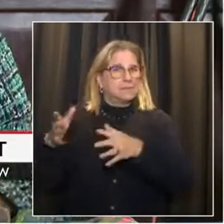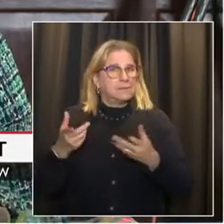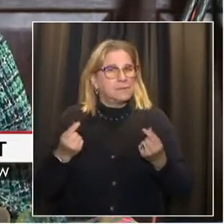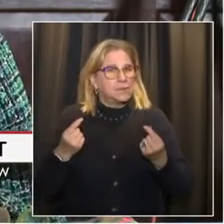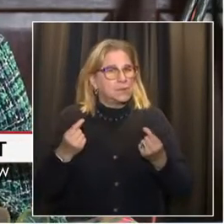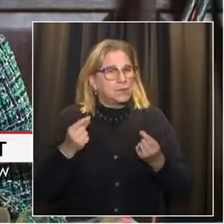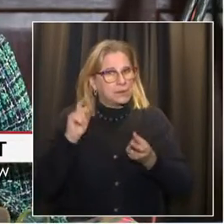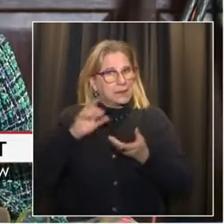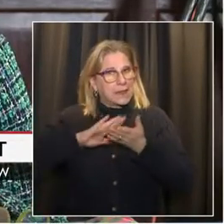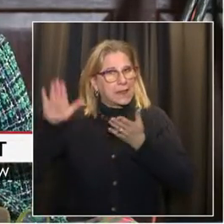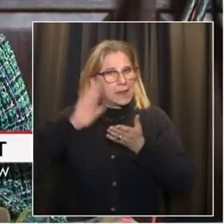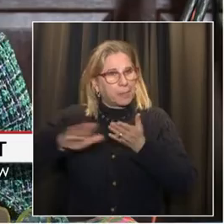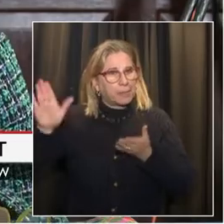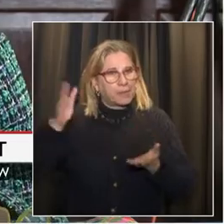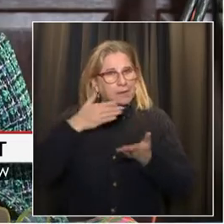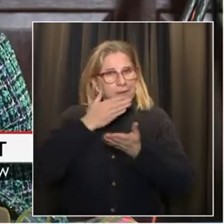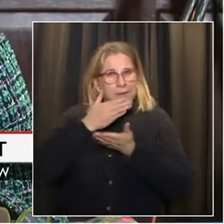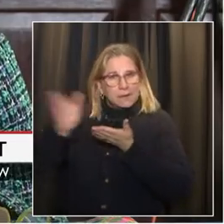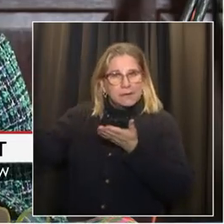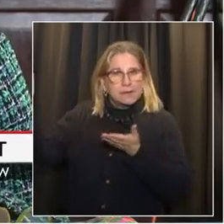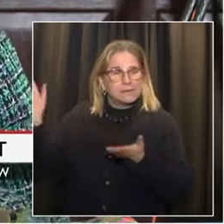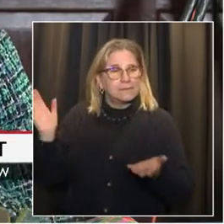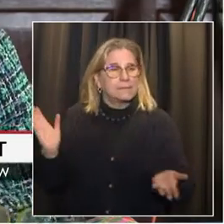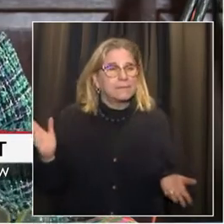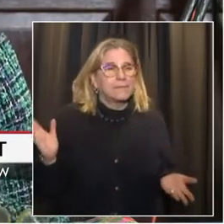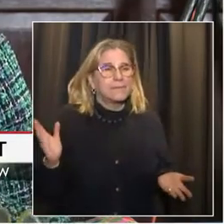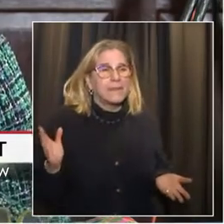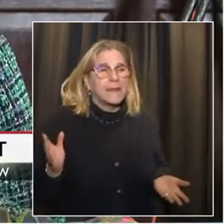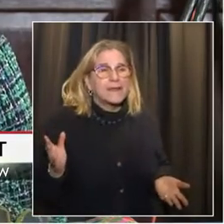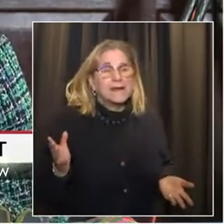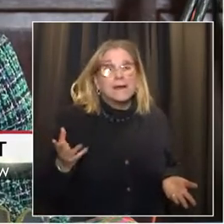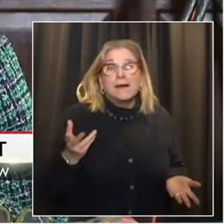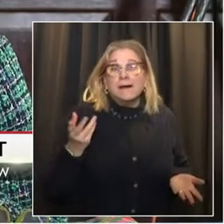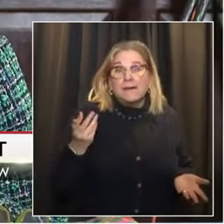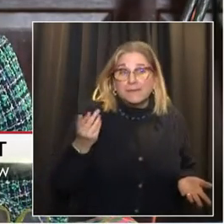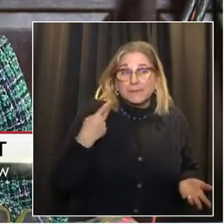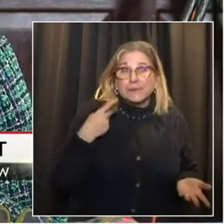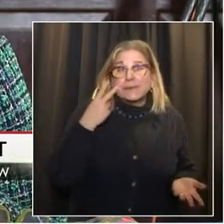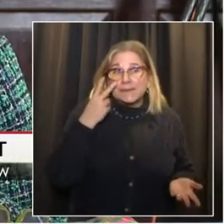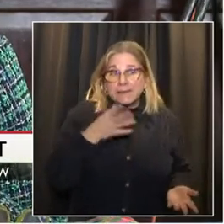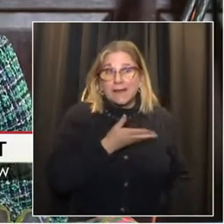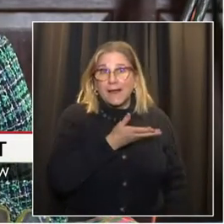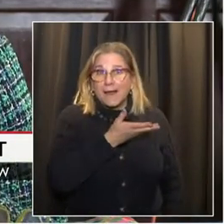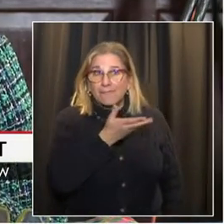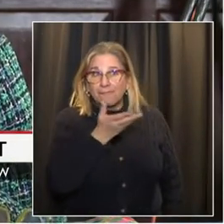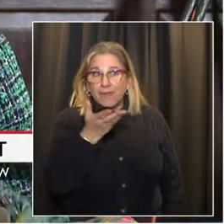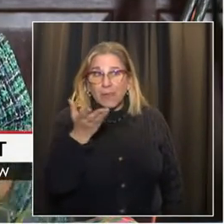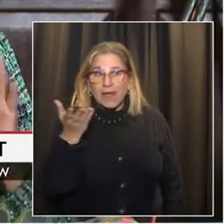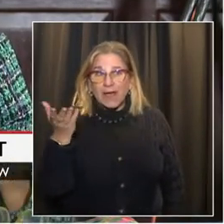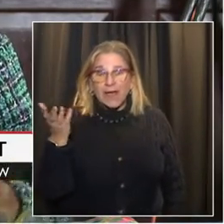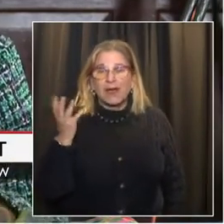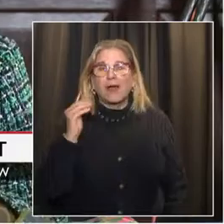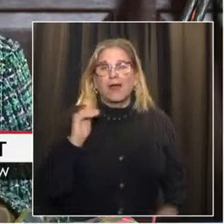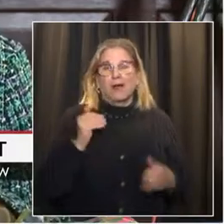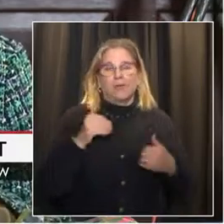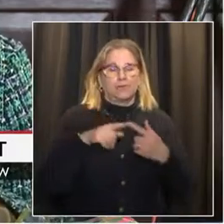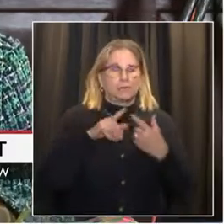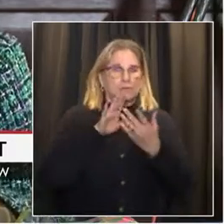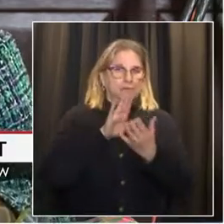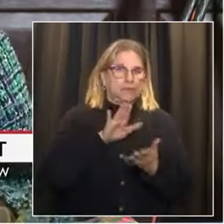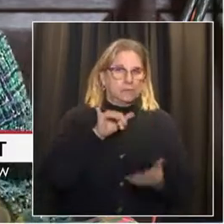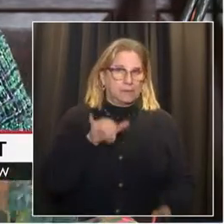have to have a coordinated approach. Now, what the drug-free zone would allow, depending on what the data show about